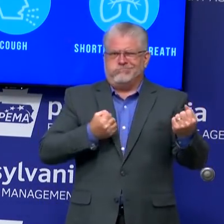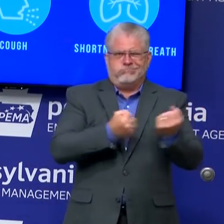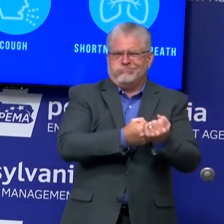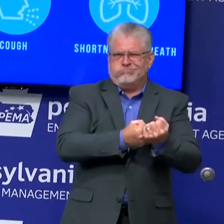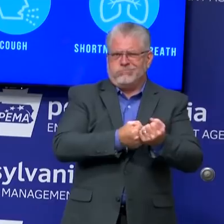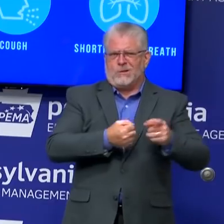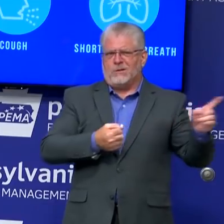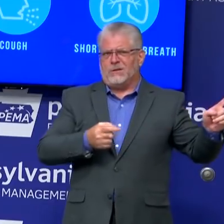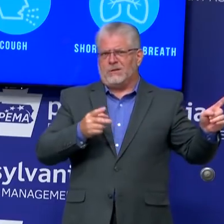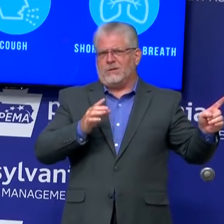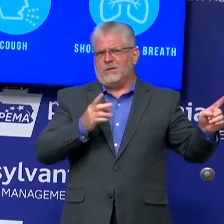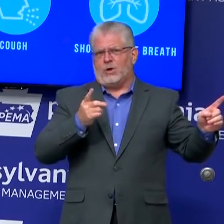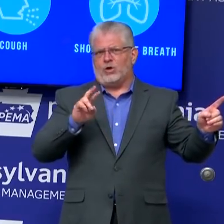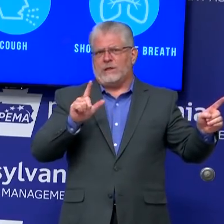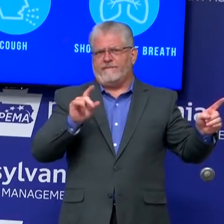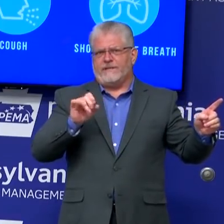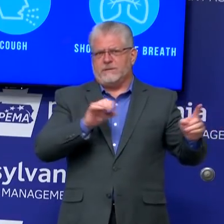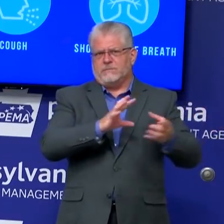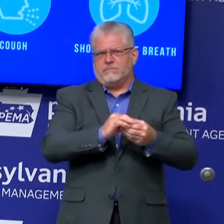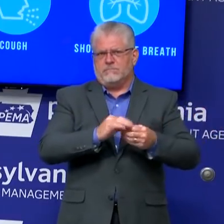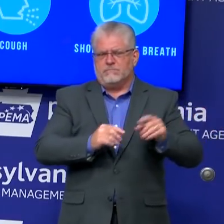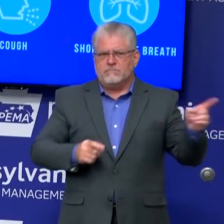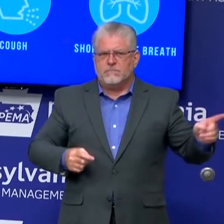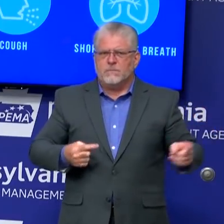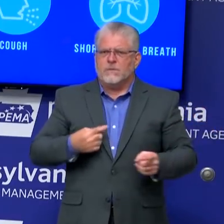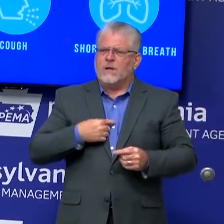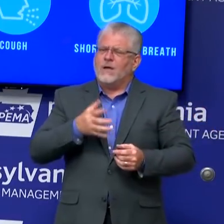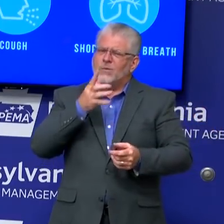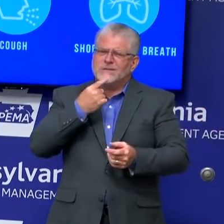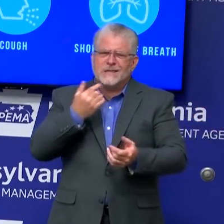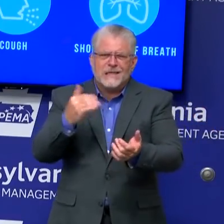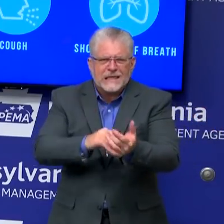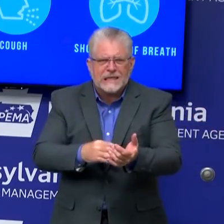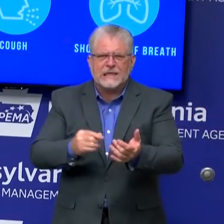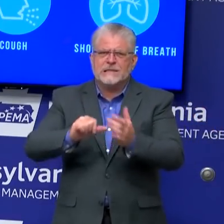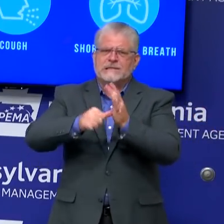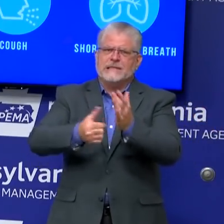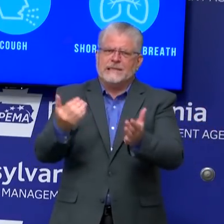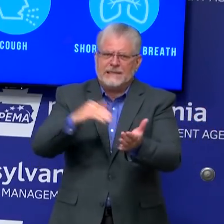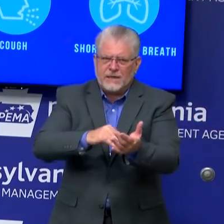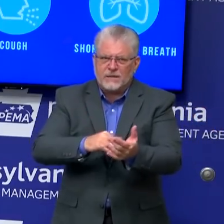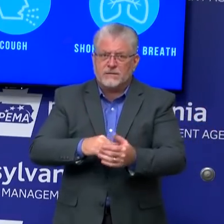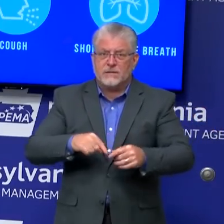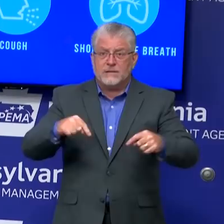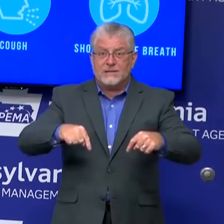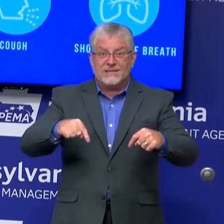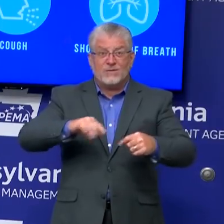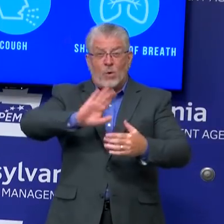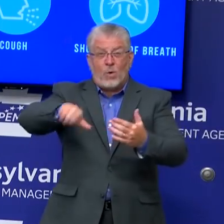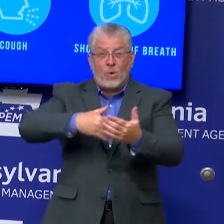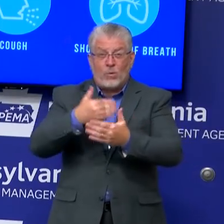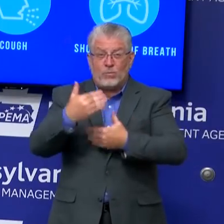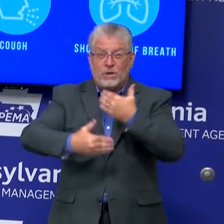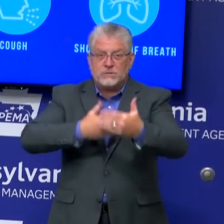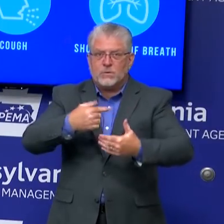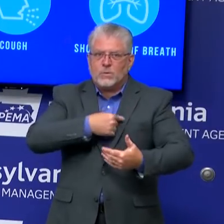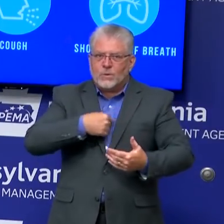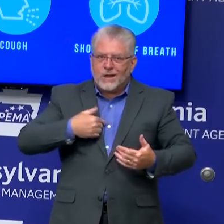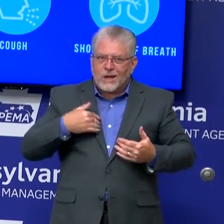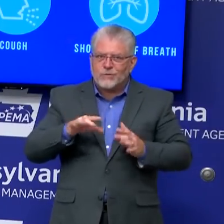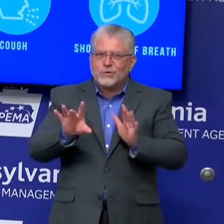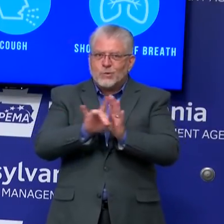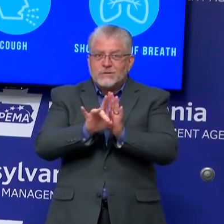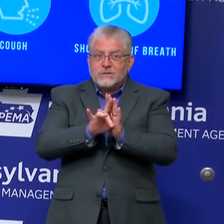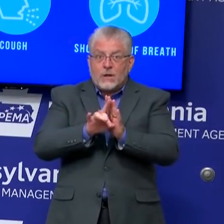I keep saying, this whole process, we've had an array of choices, and they've all been bad. What we've been